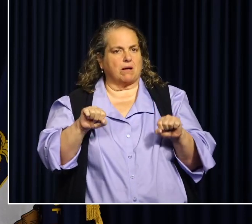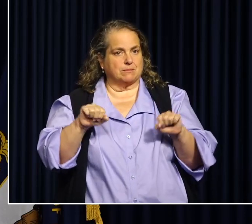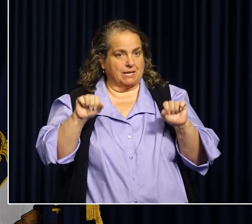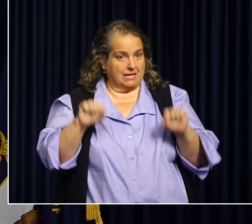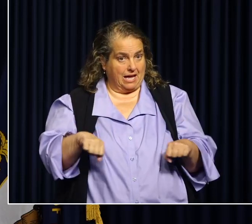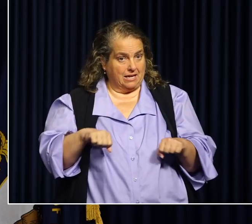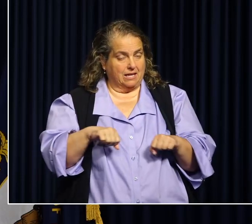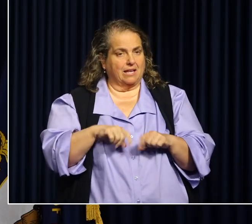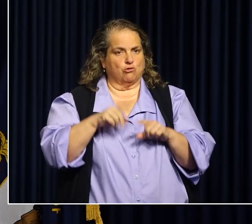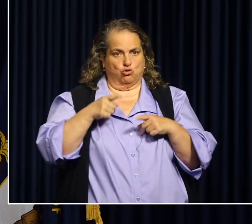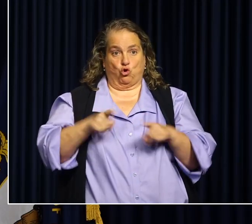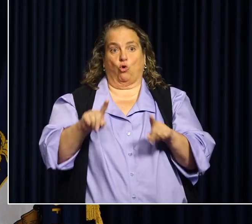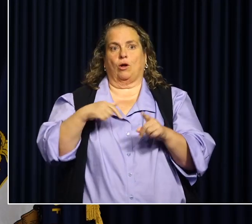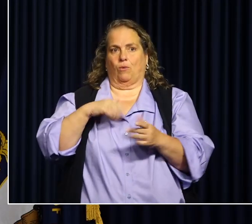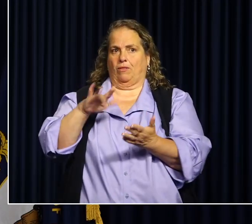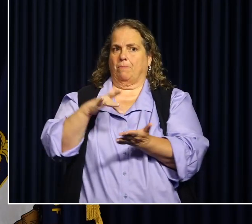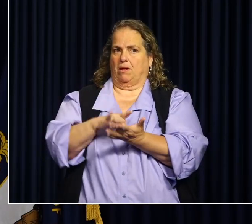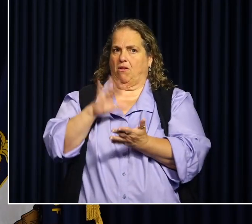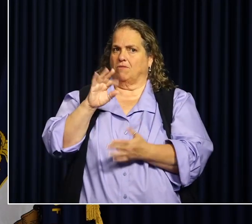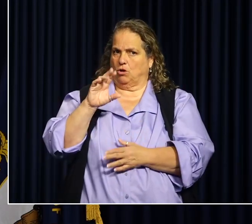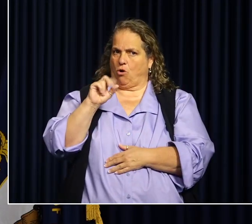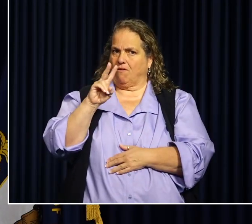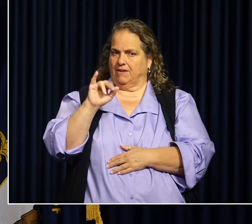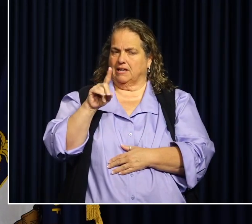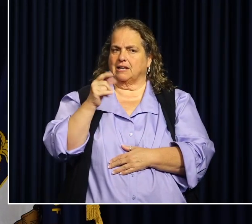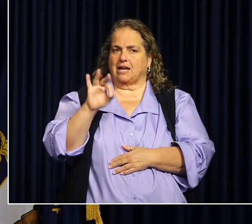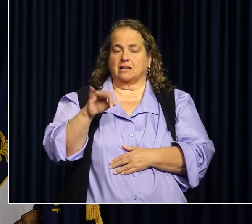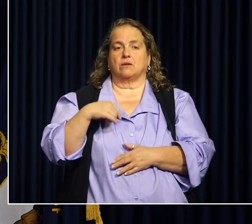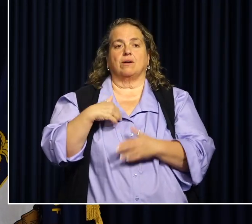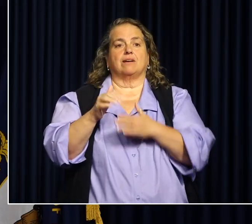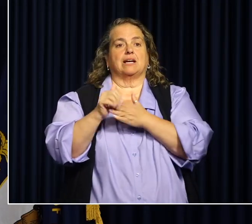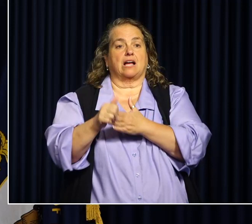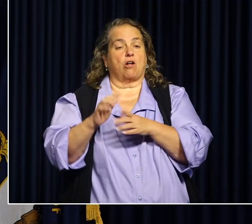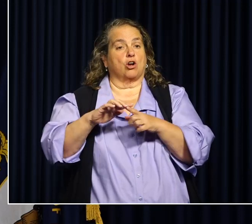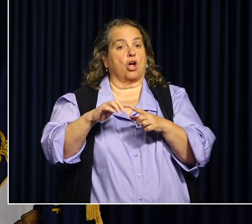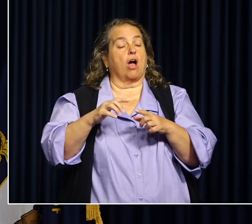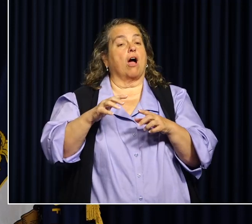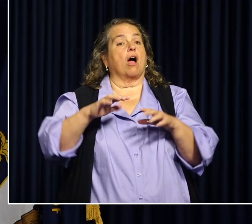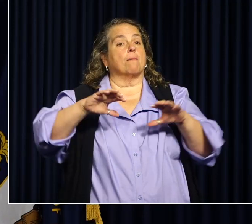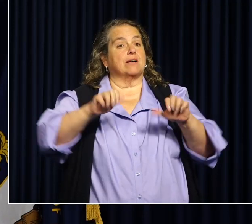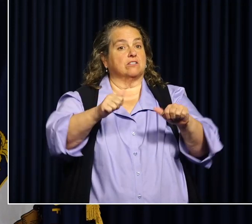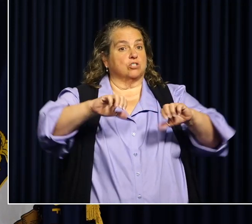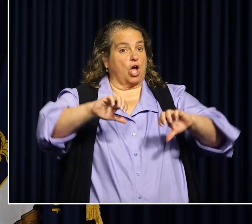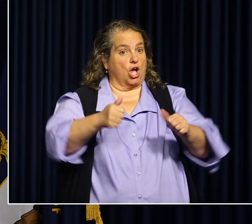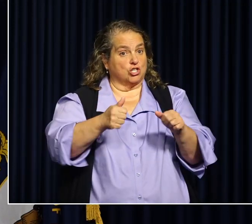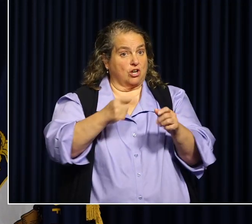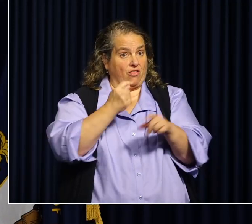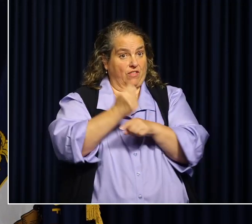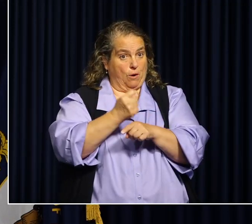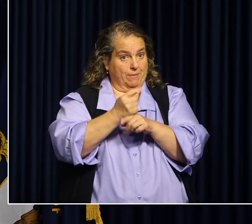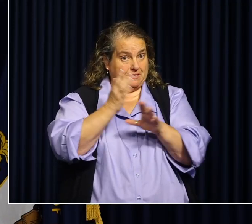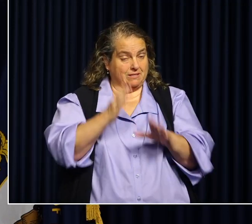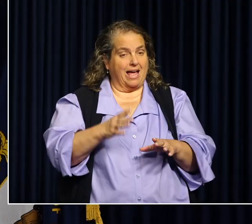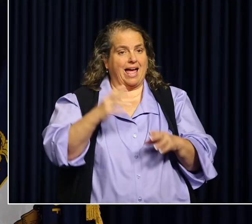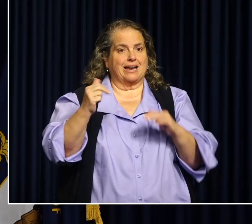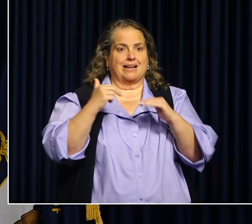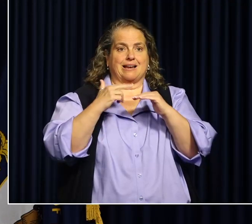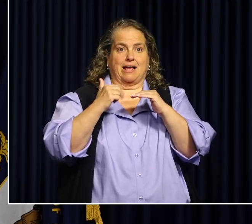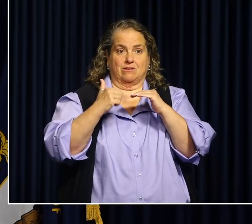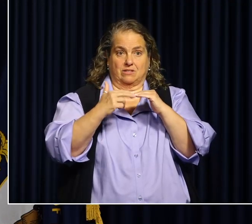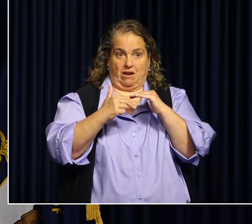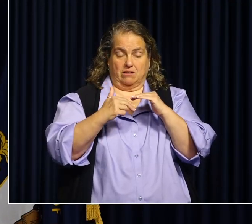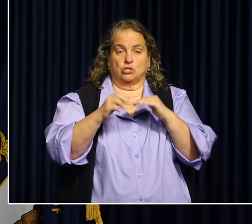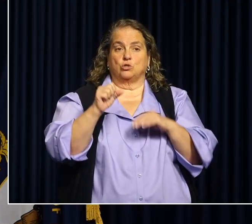middle of COVID-19. So today we issued guidance on massage therapy and nail salons. And soon we'll be